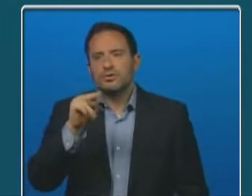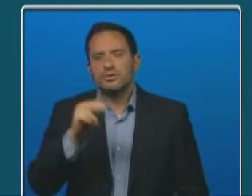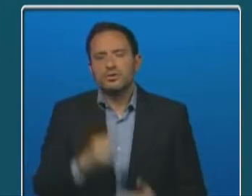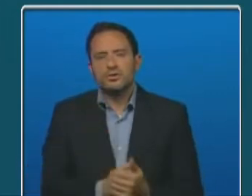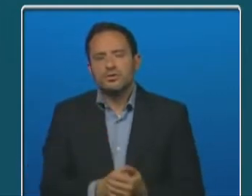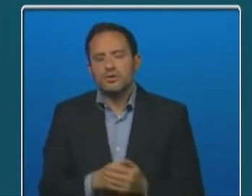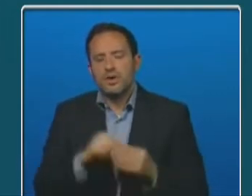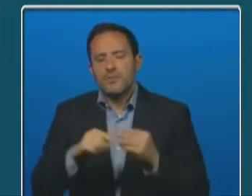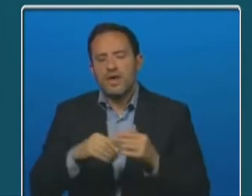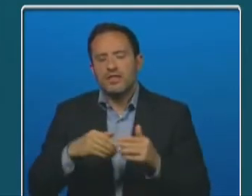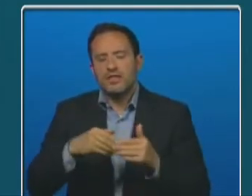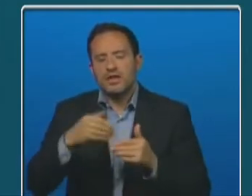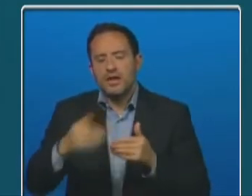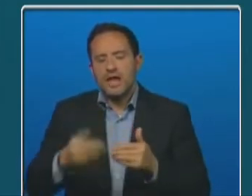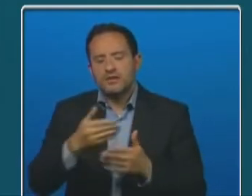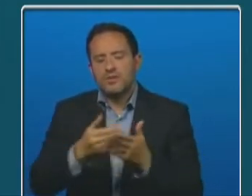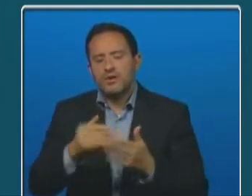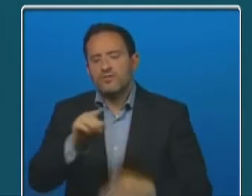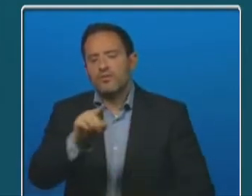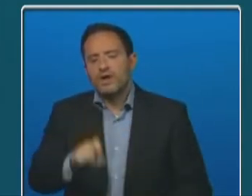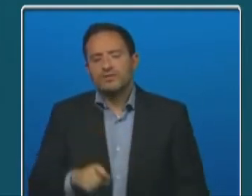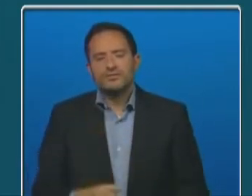the next part of your question.